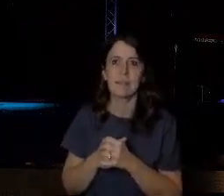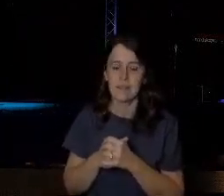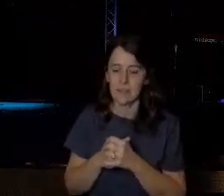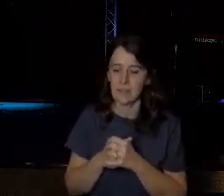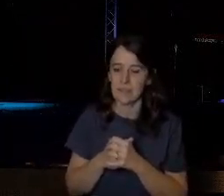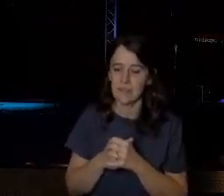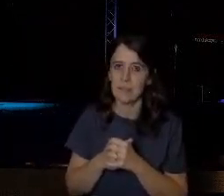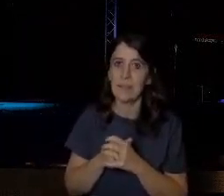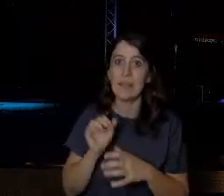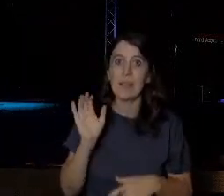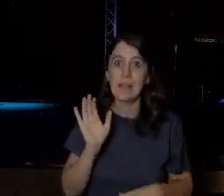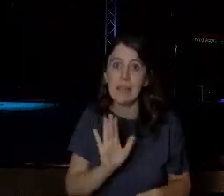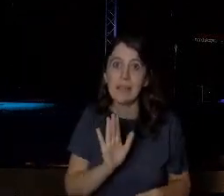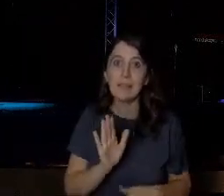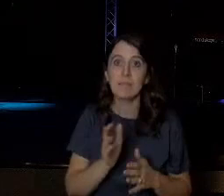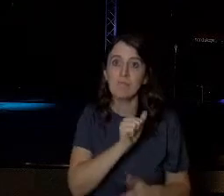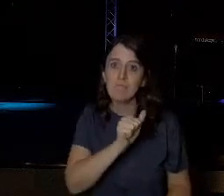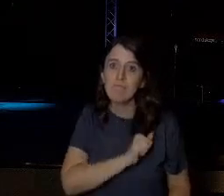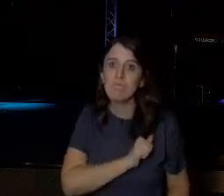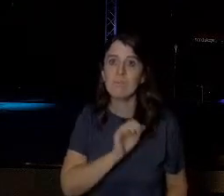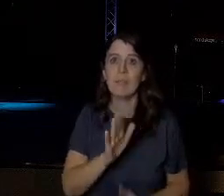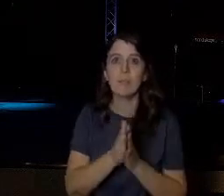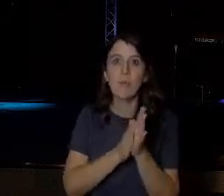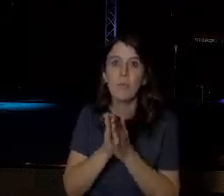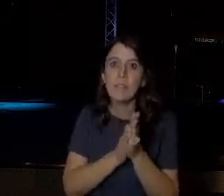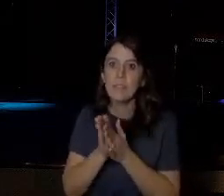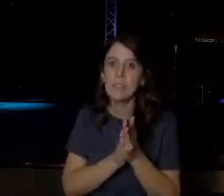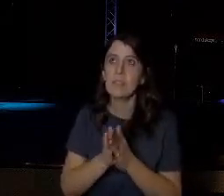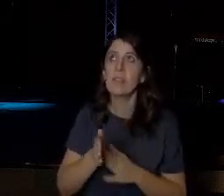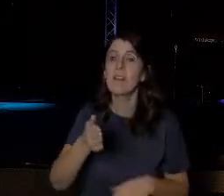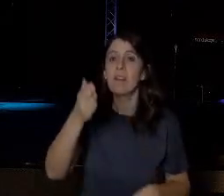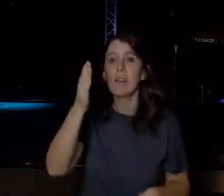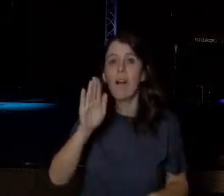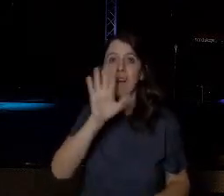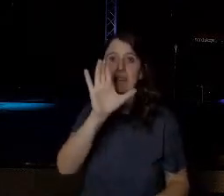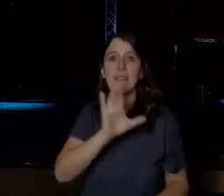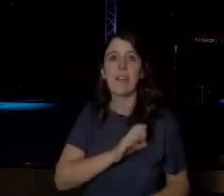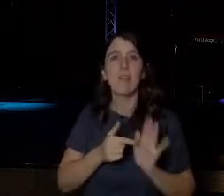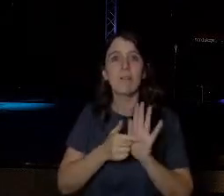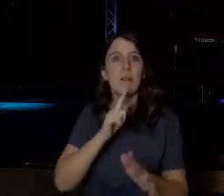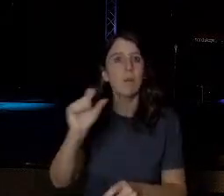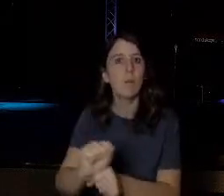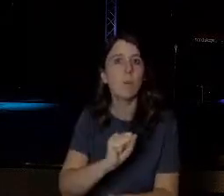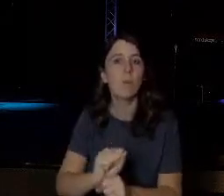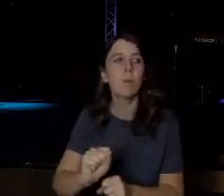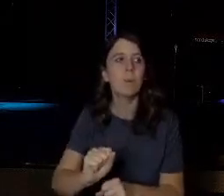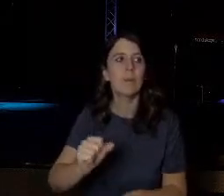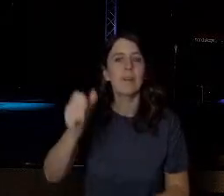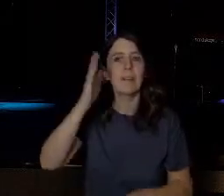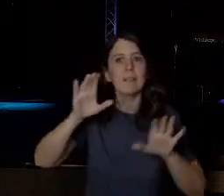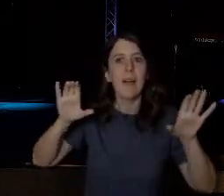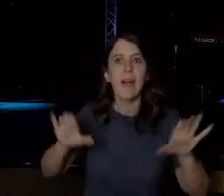Because what drove him was that God is who he says he is, and he will do what he says he will do.